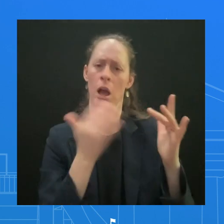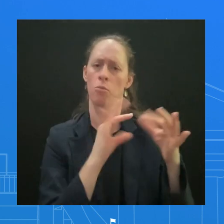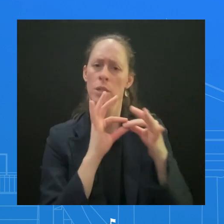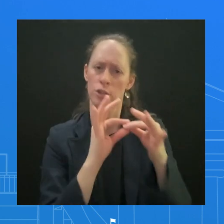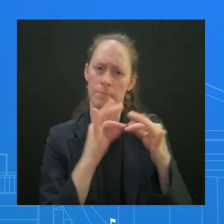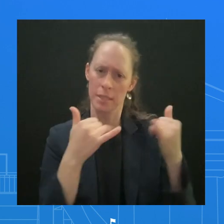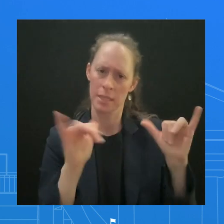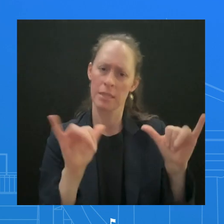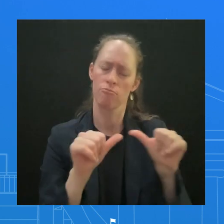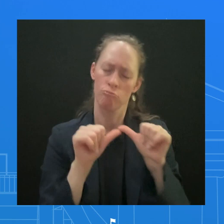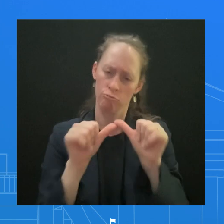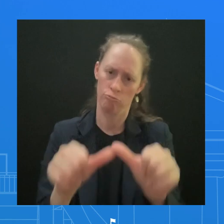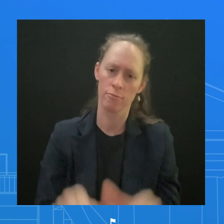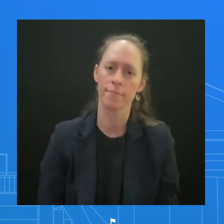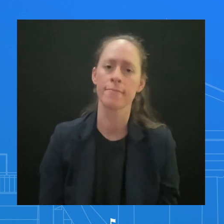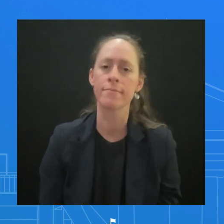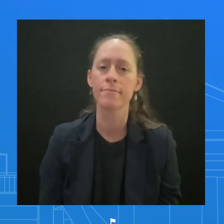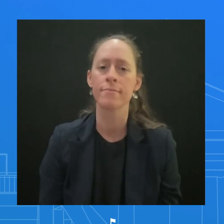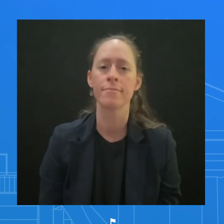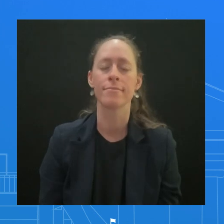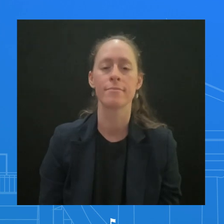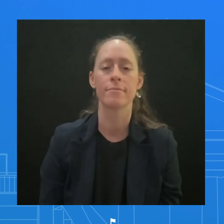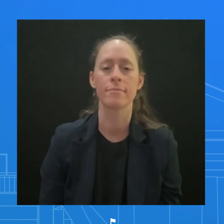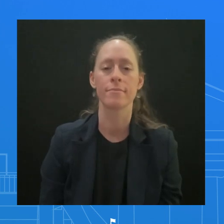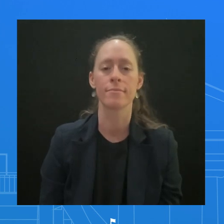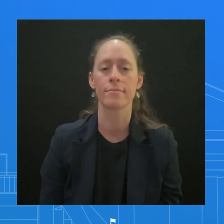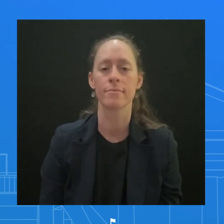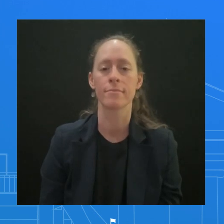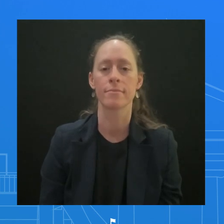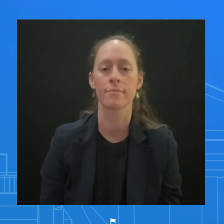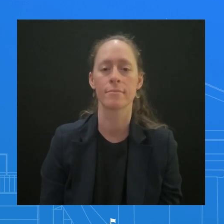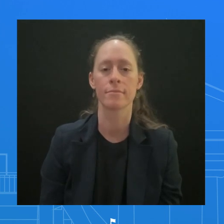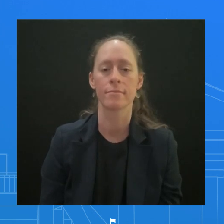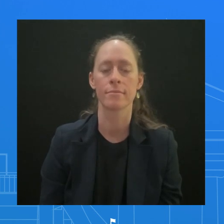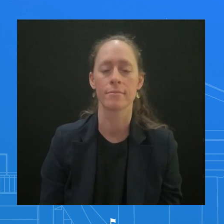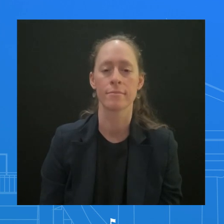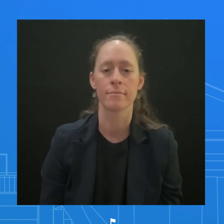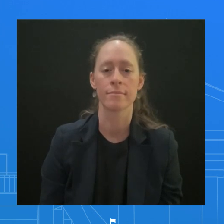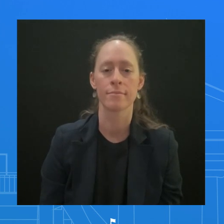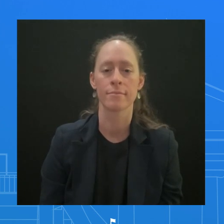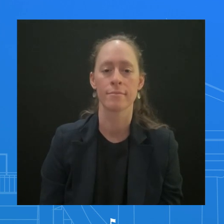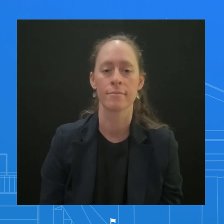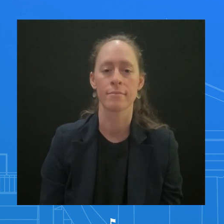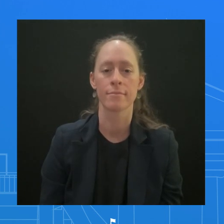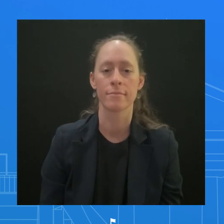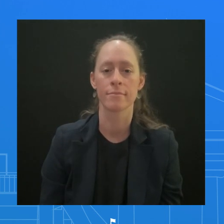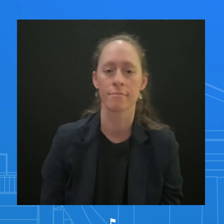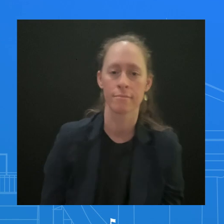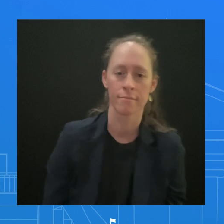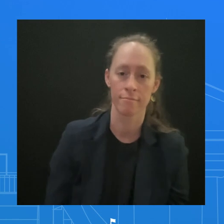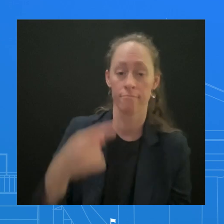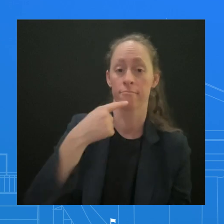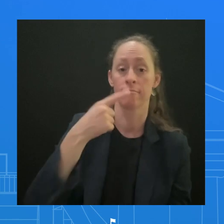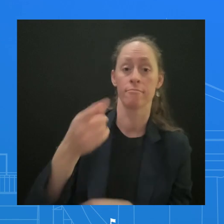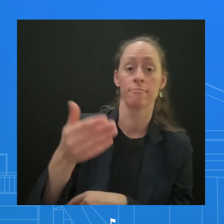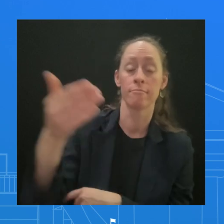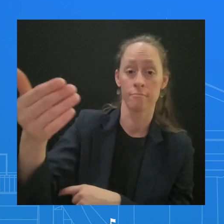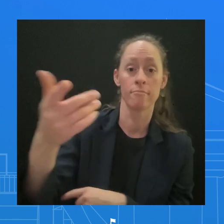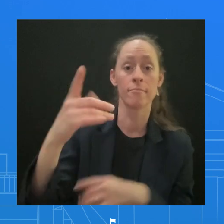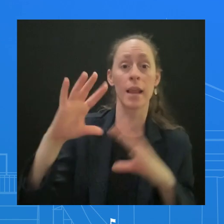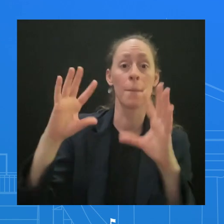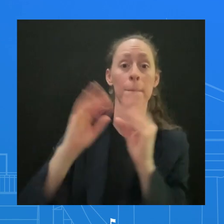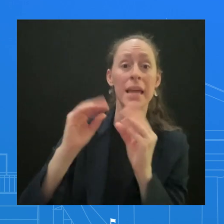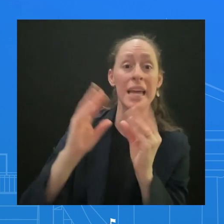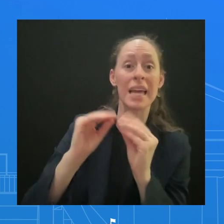it organized a meeting earlier this month in Cairo with other nuclear powers, including Russia. I was curious if you could tell us what was